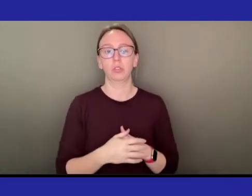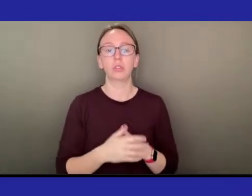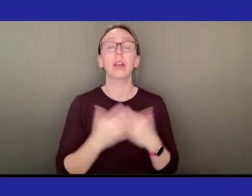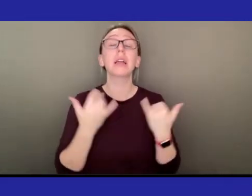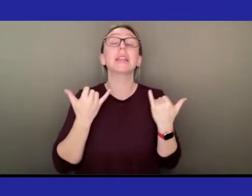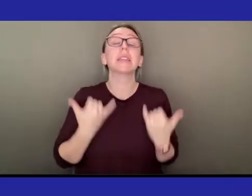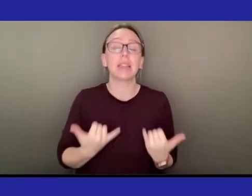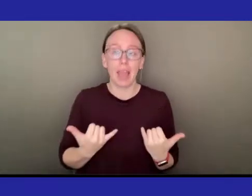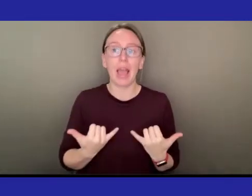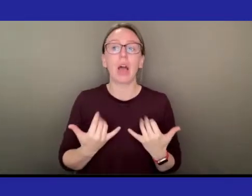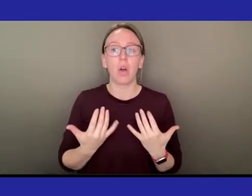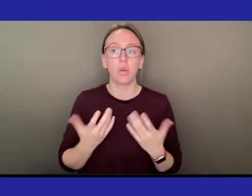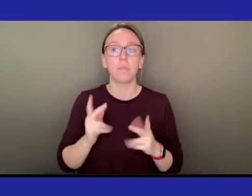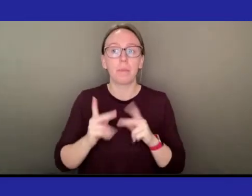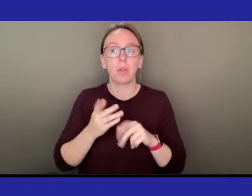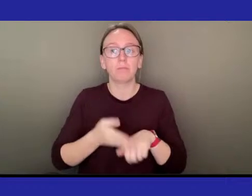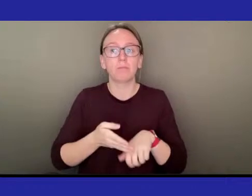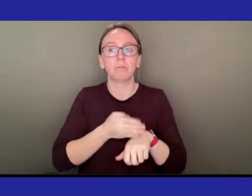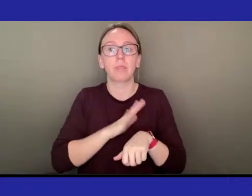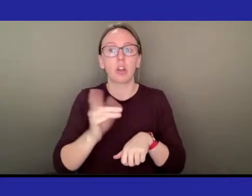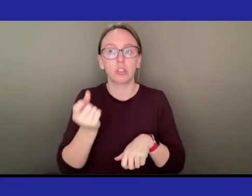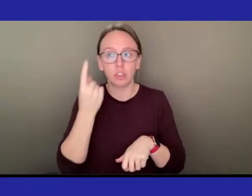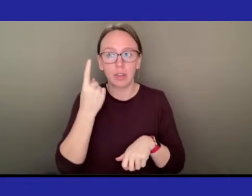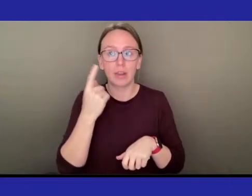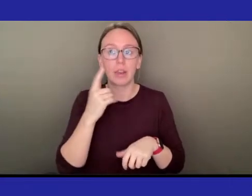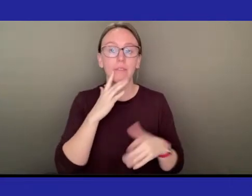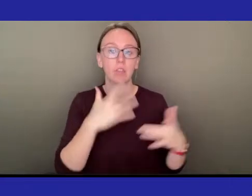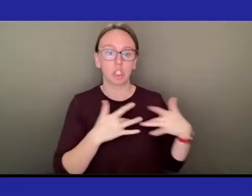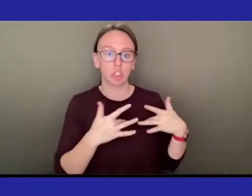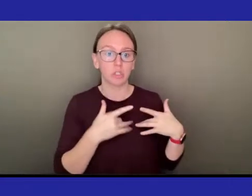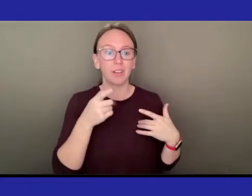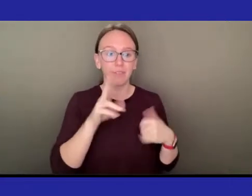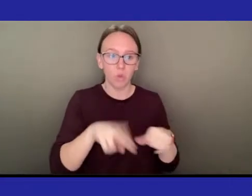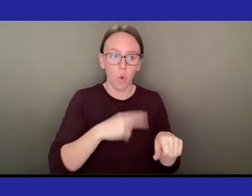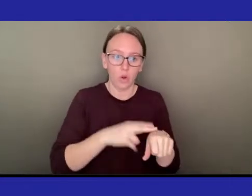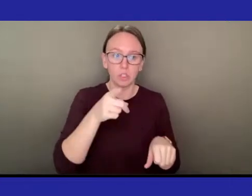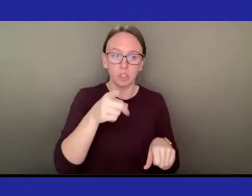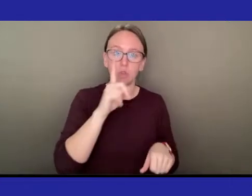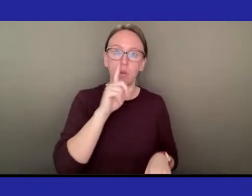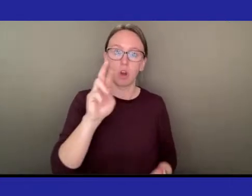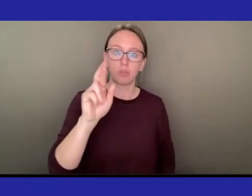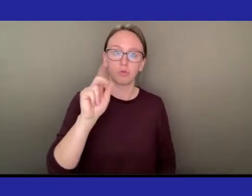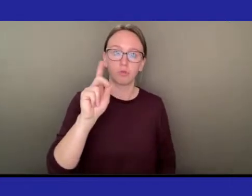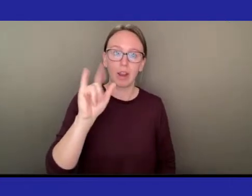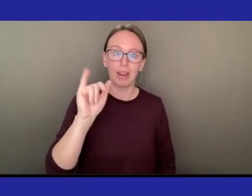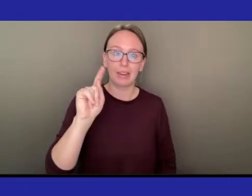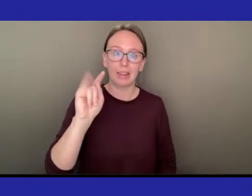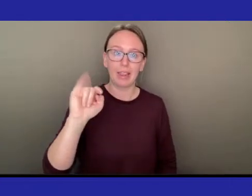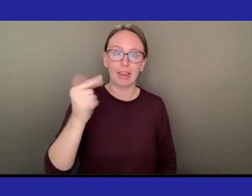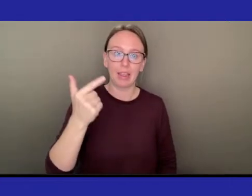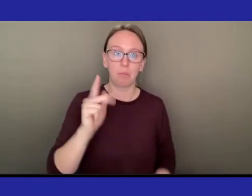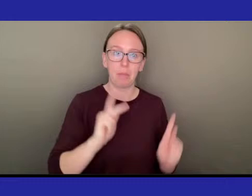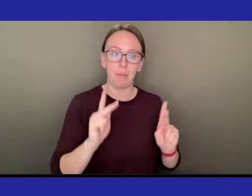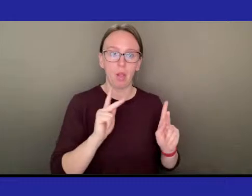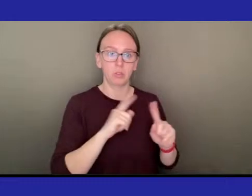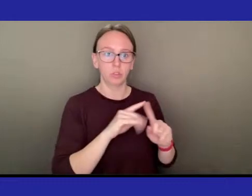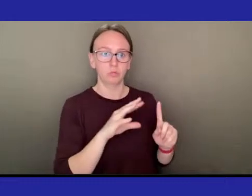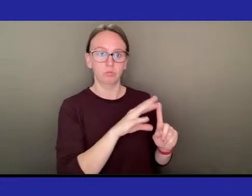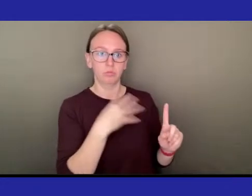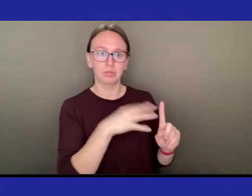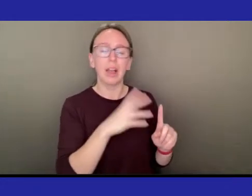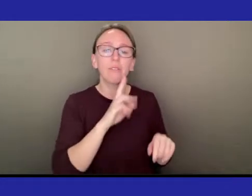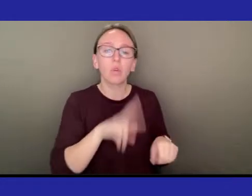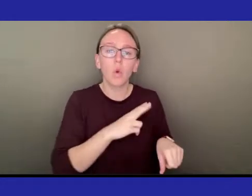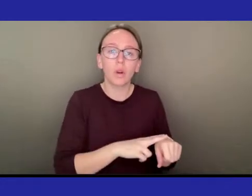been concern about, of course, you're radiating people. It was never a great idea to radiate people to prevent cancer, because